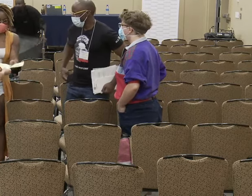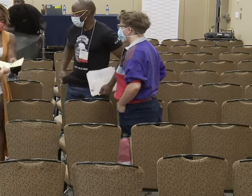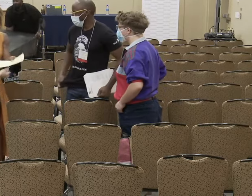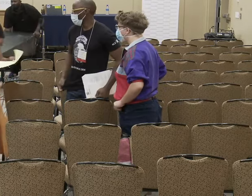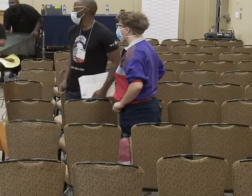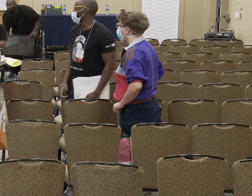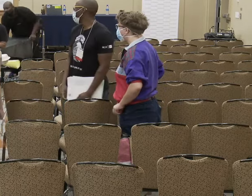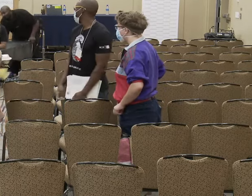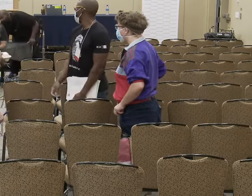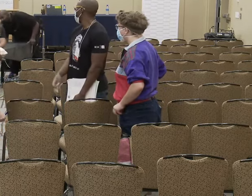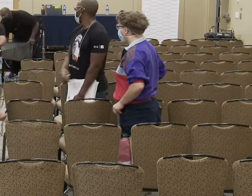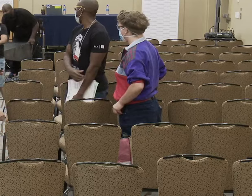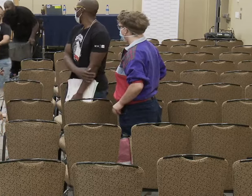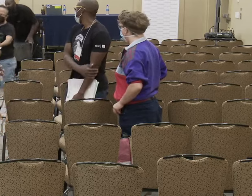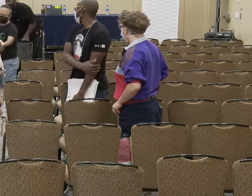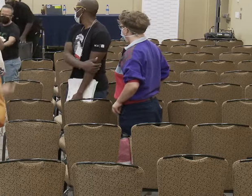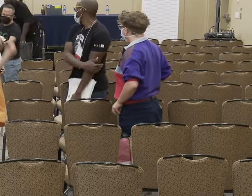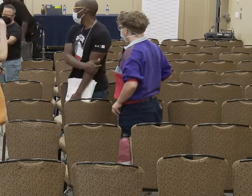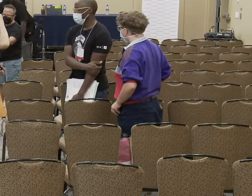Sure.